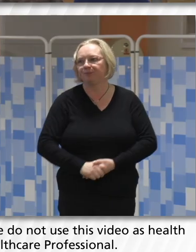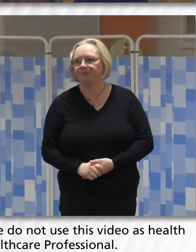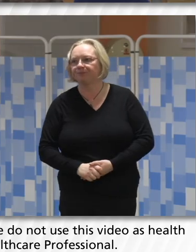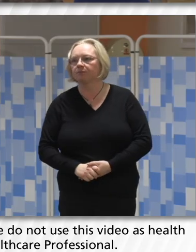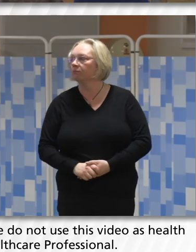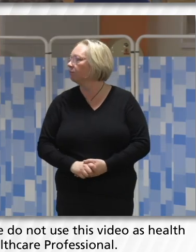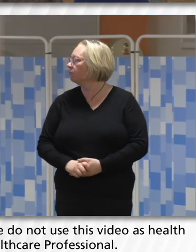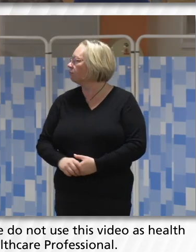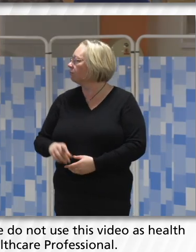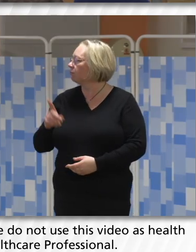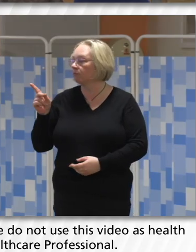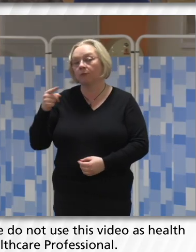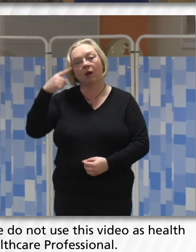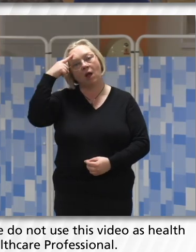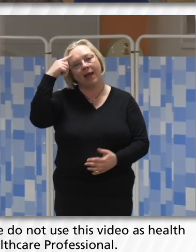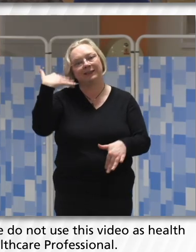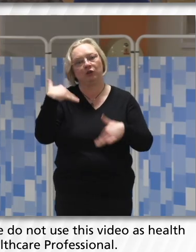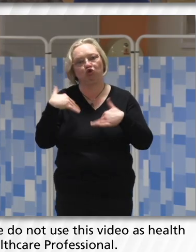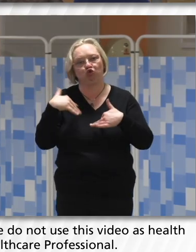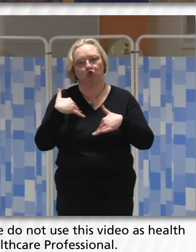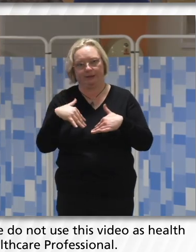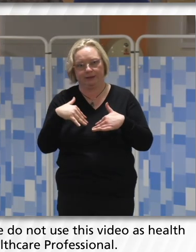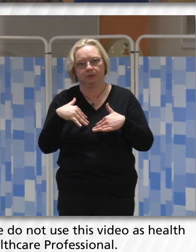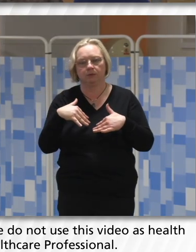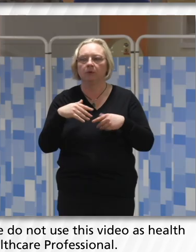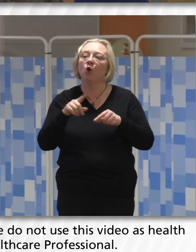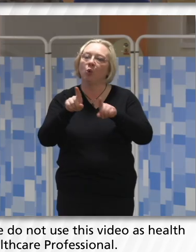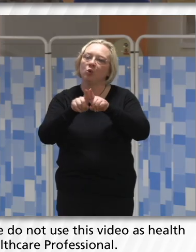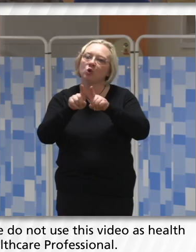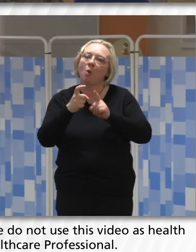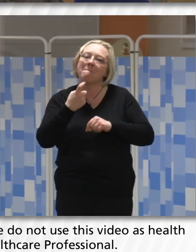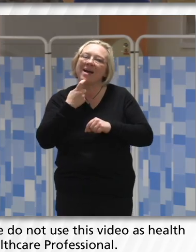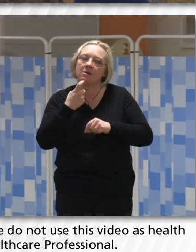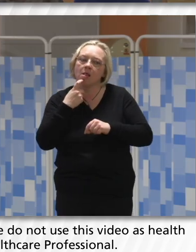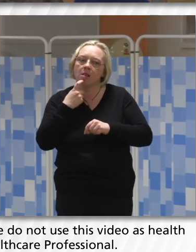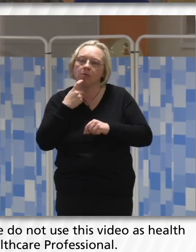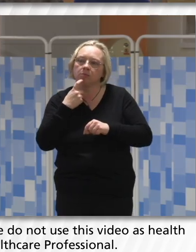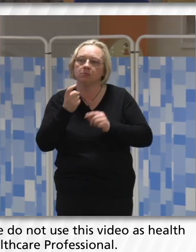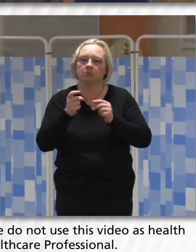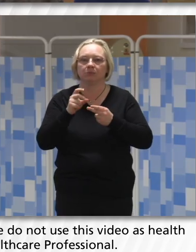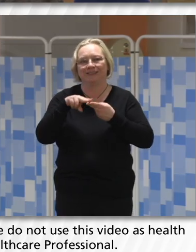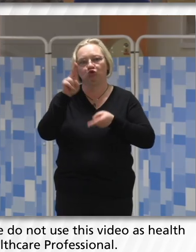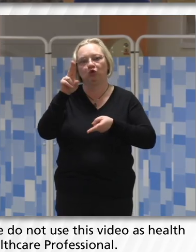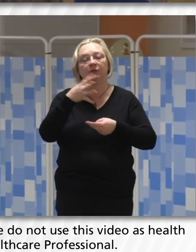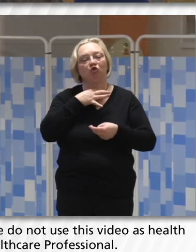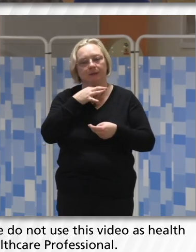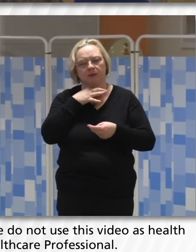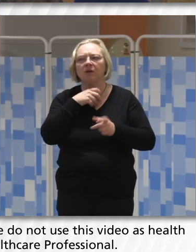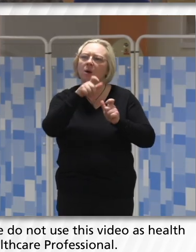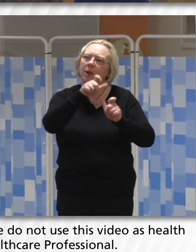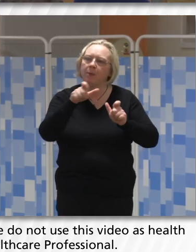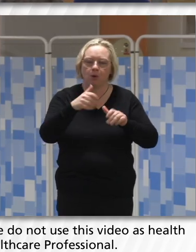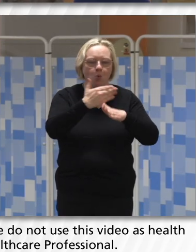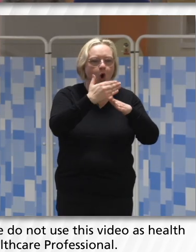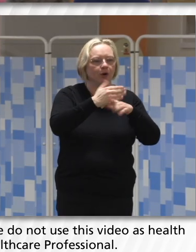Having a head injury and also exposure to metal can increase your risk. So sometimes people work in industries where